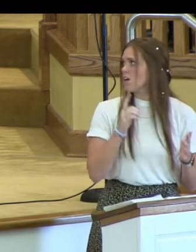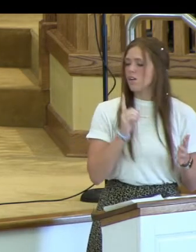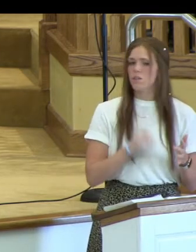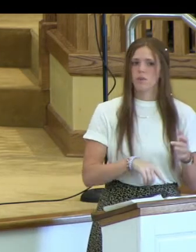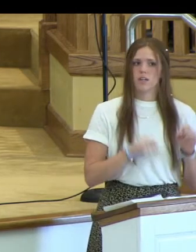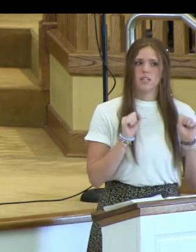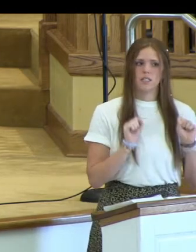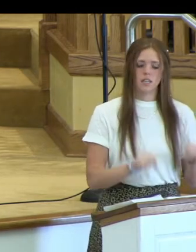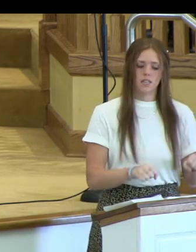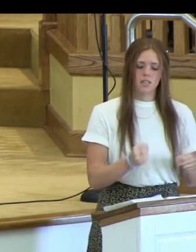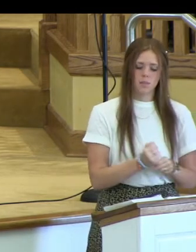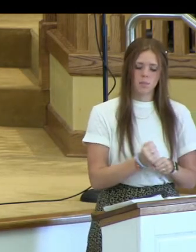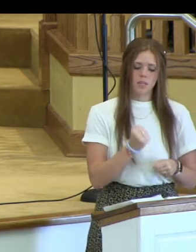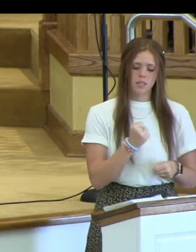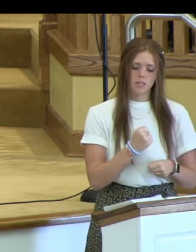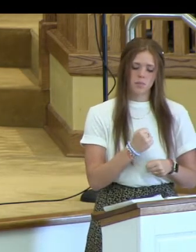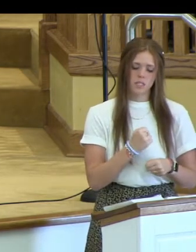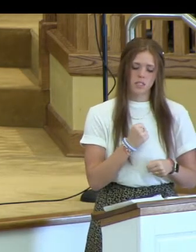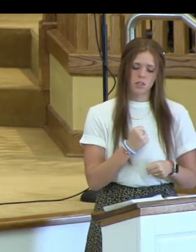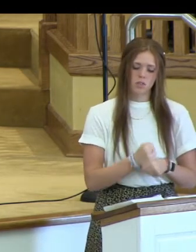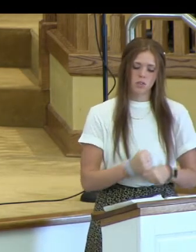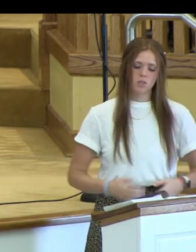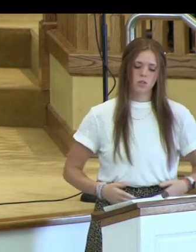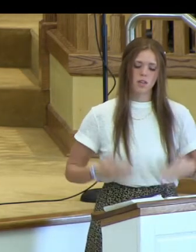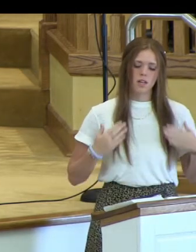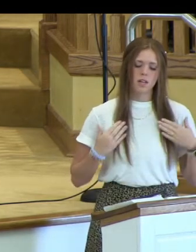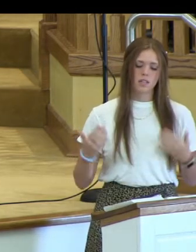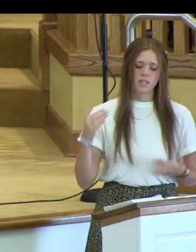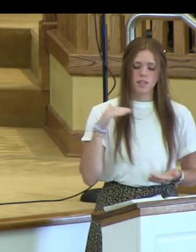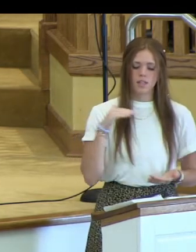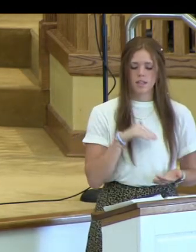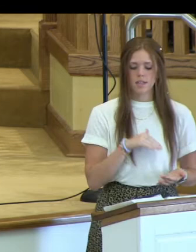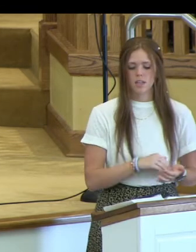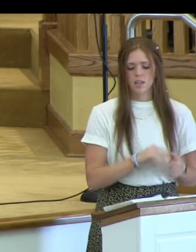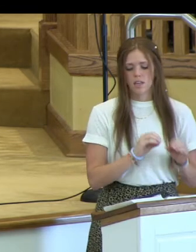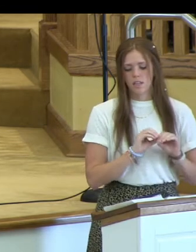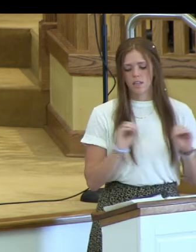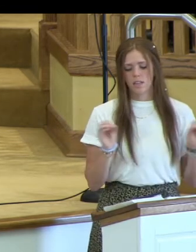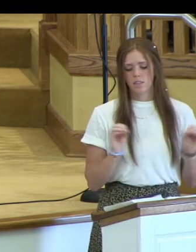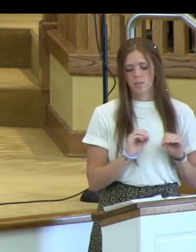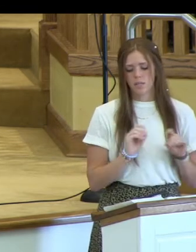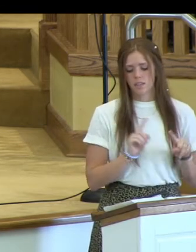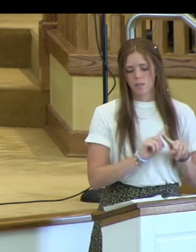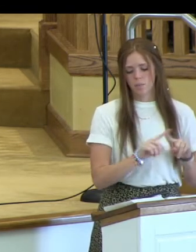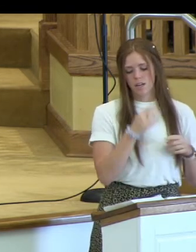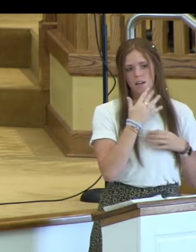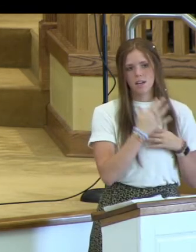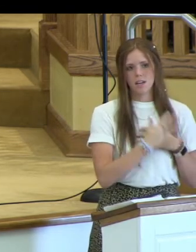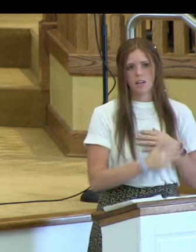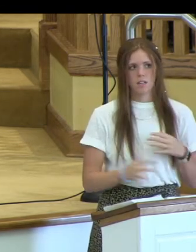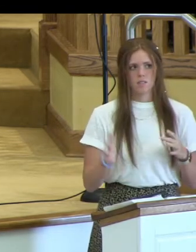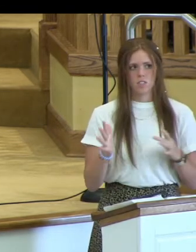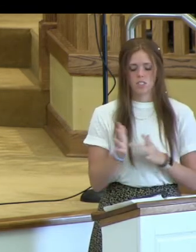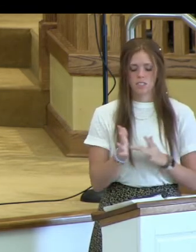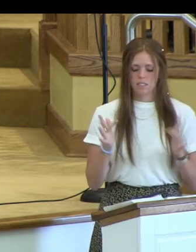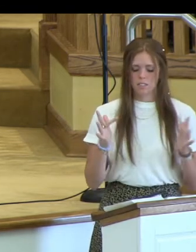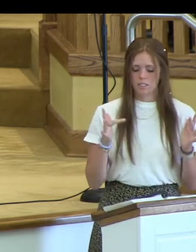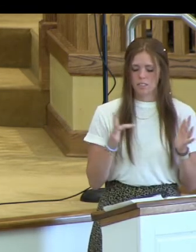Jesus. What can make me whole again? Nothing but the blood